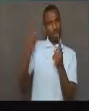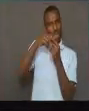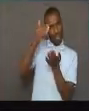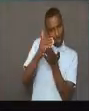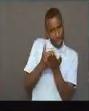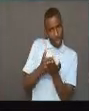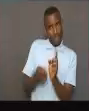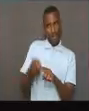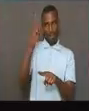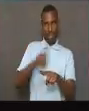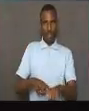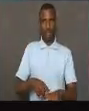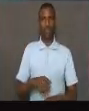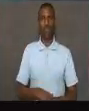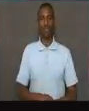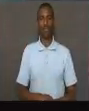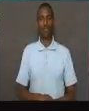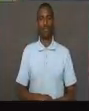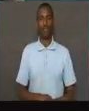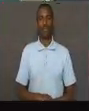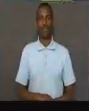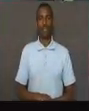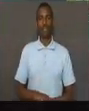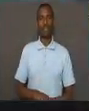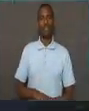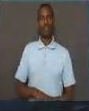Let's get back to our lesson.